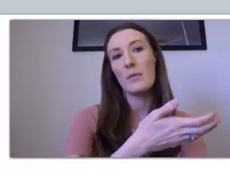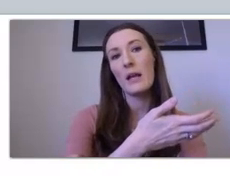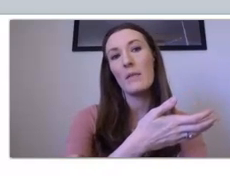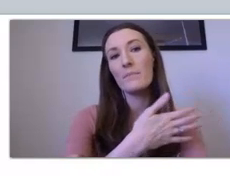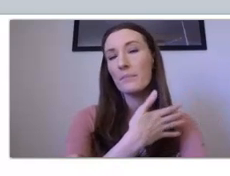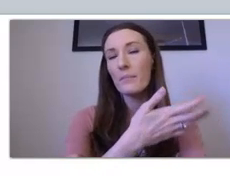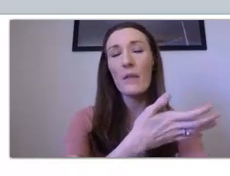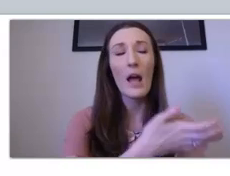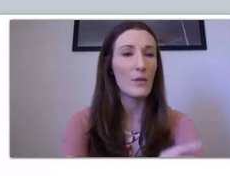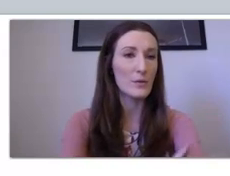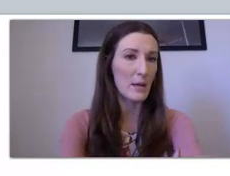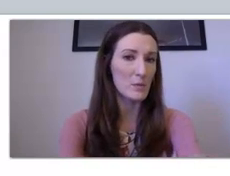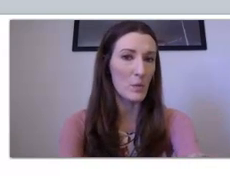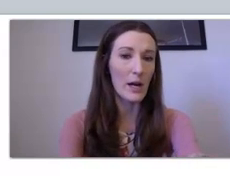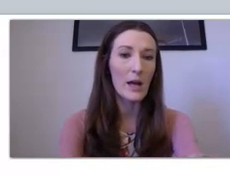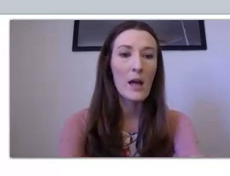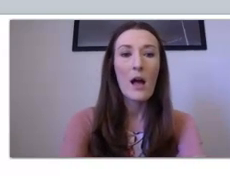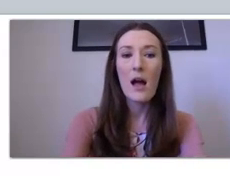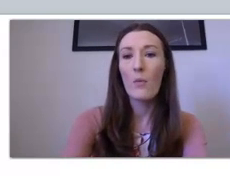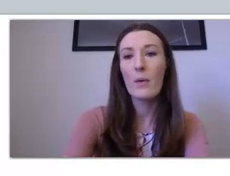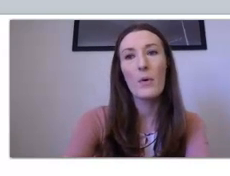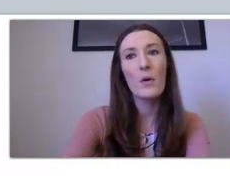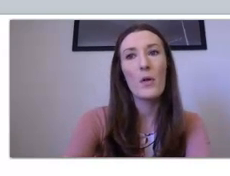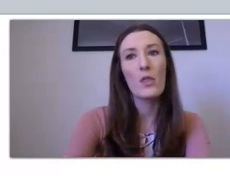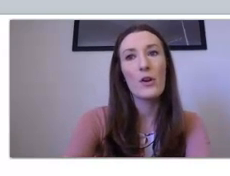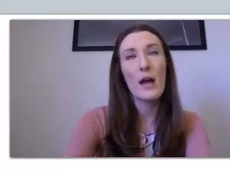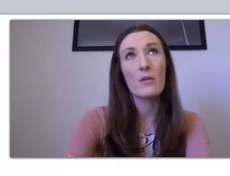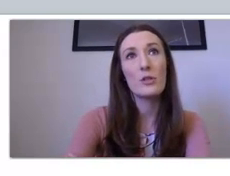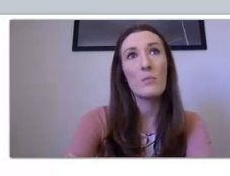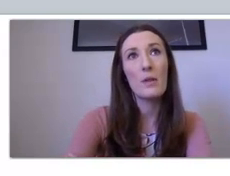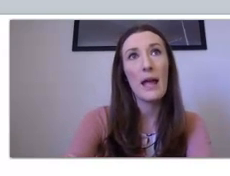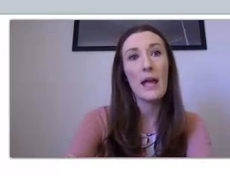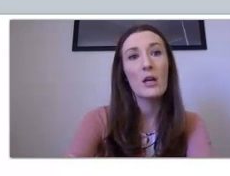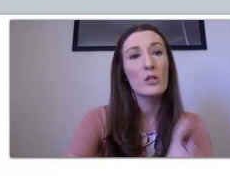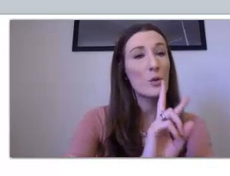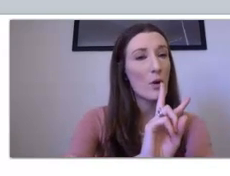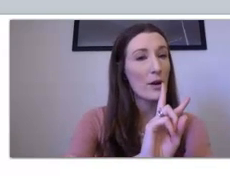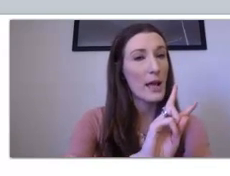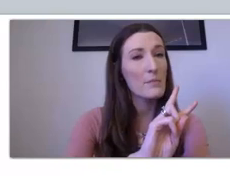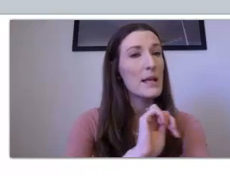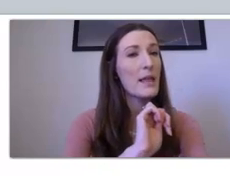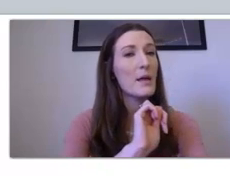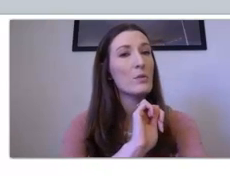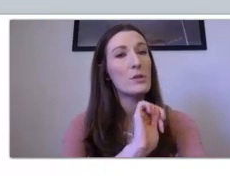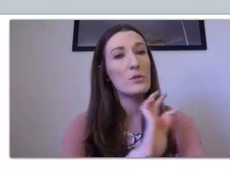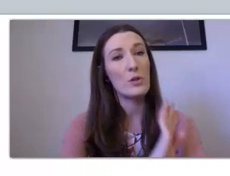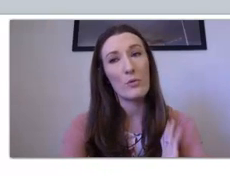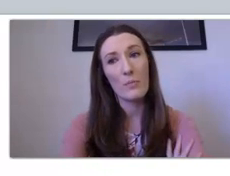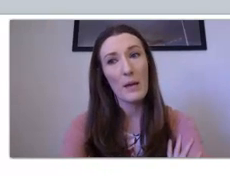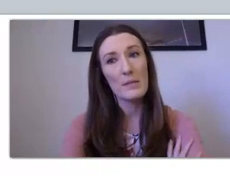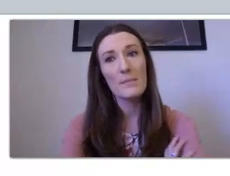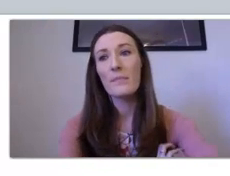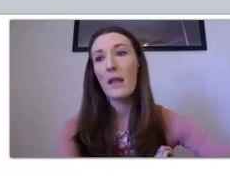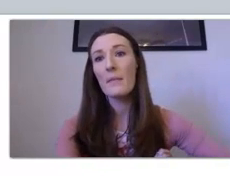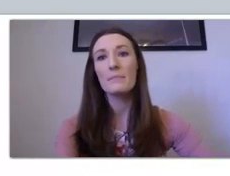can explain how those games work. We will learn how to play 2 card games, and then we'll do 2